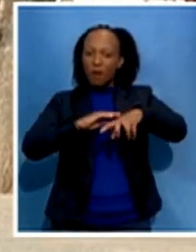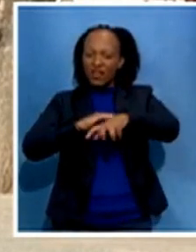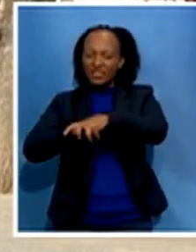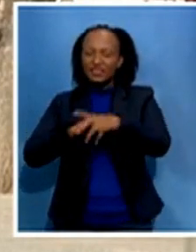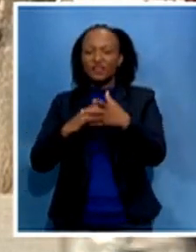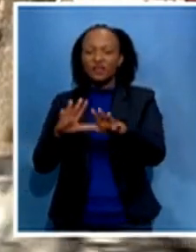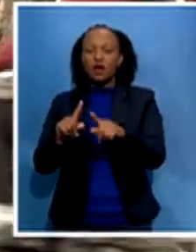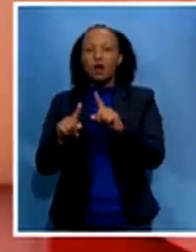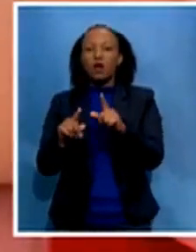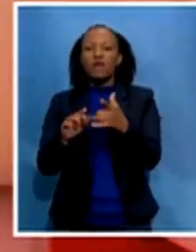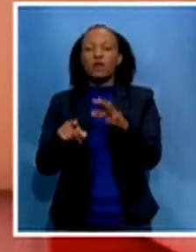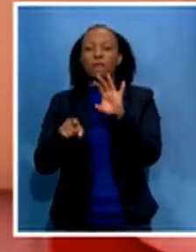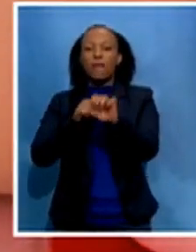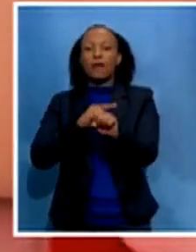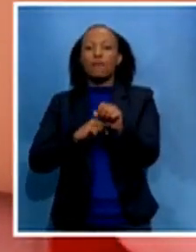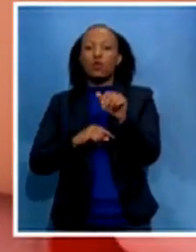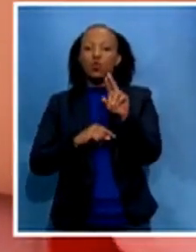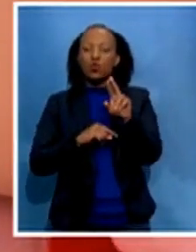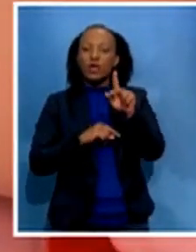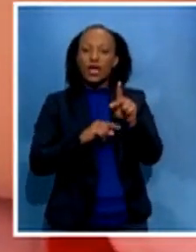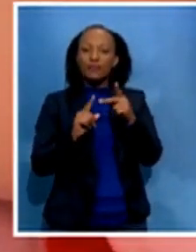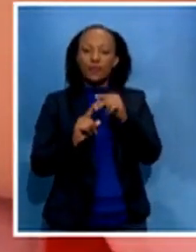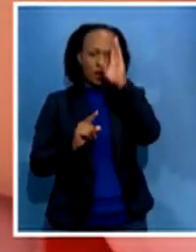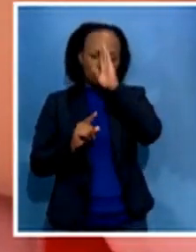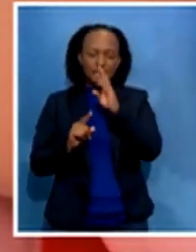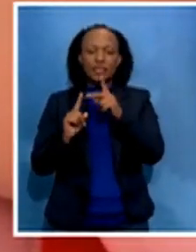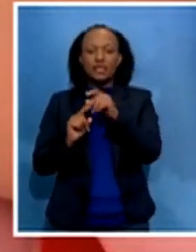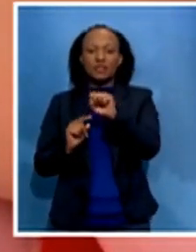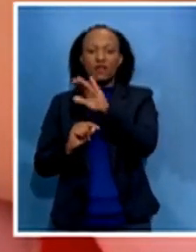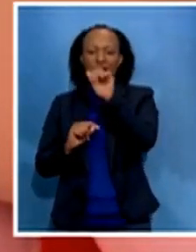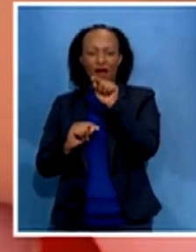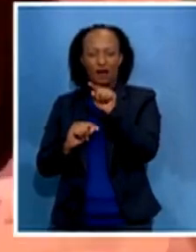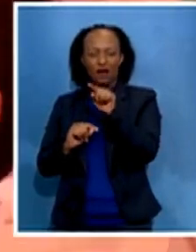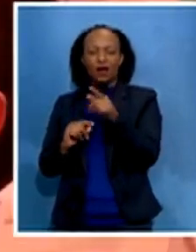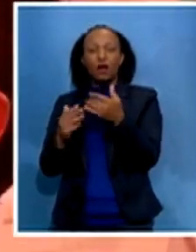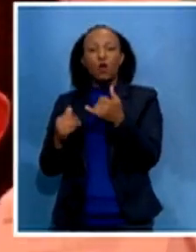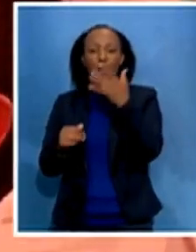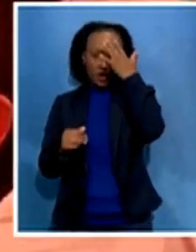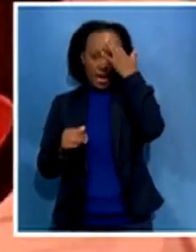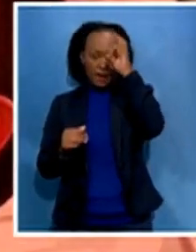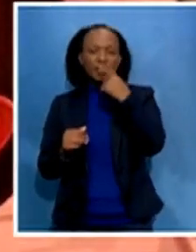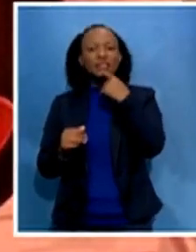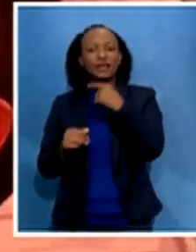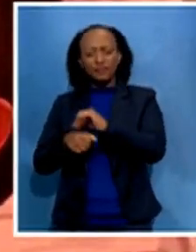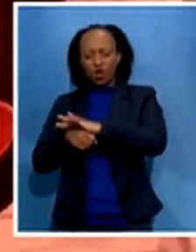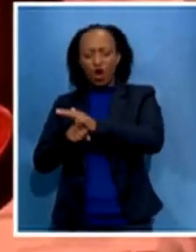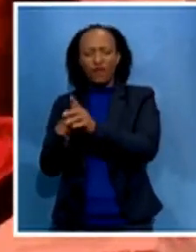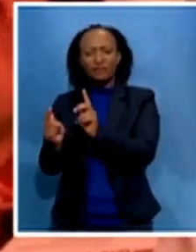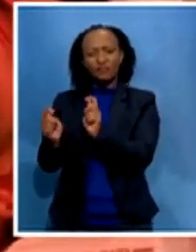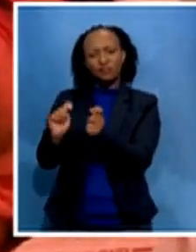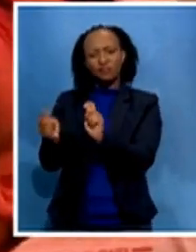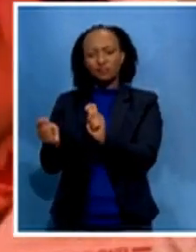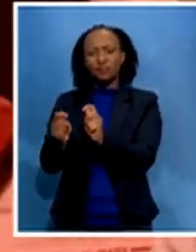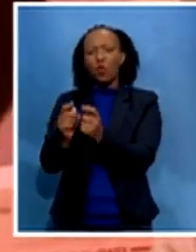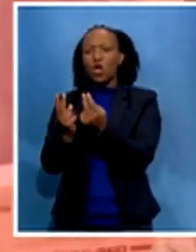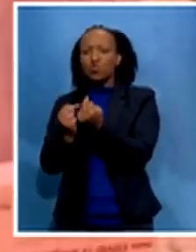UK, Brazil and South Africa. The government says this mutation in the virus does not match previously catalogued variants. Specifically in the